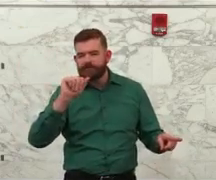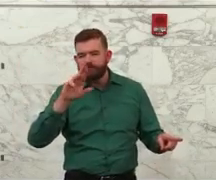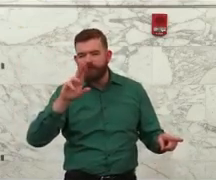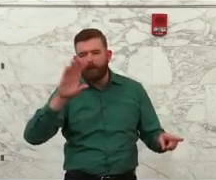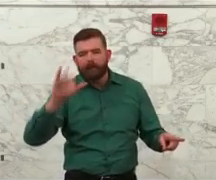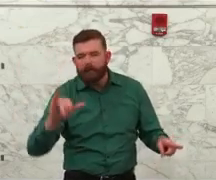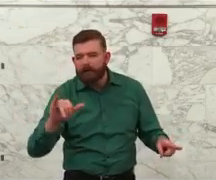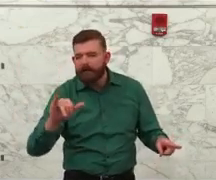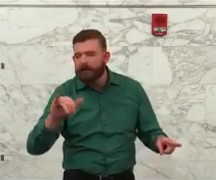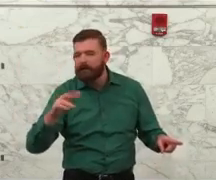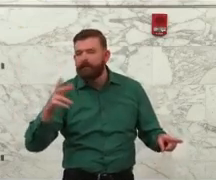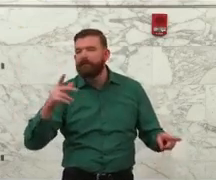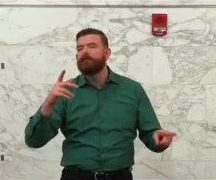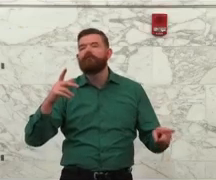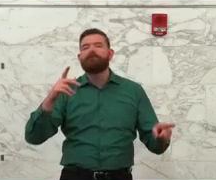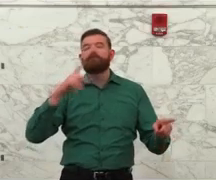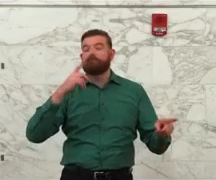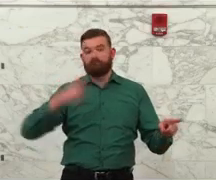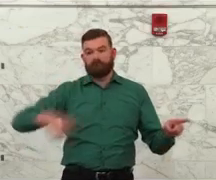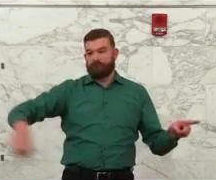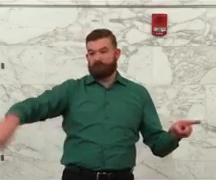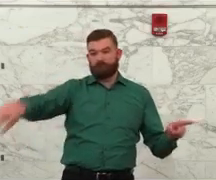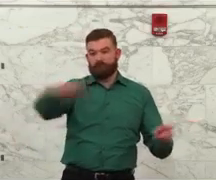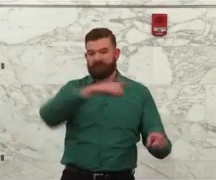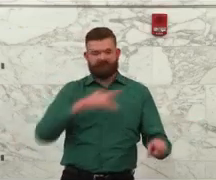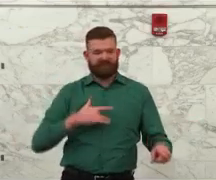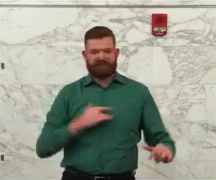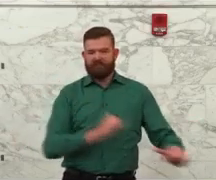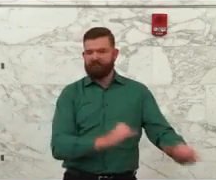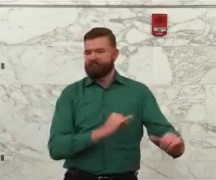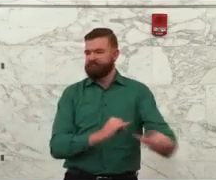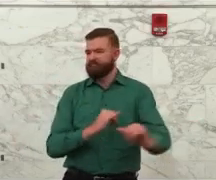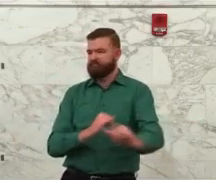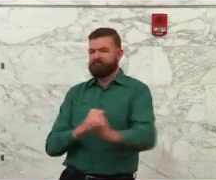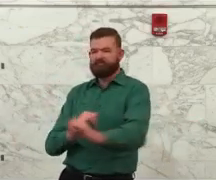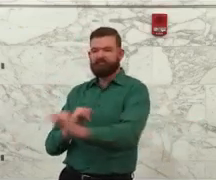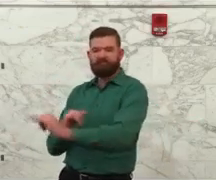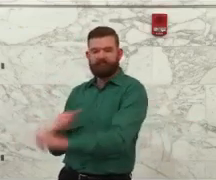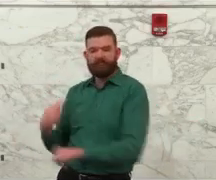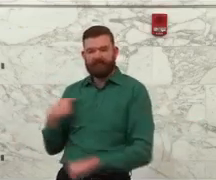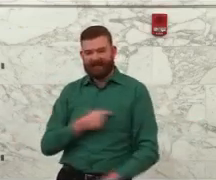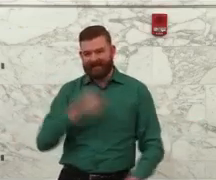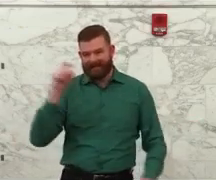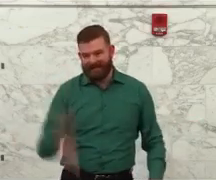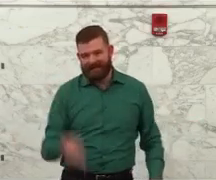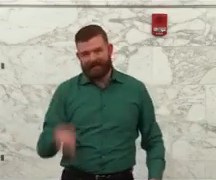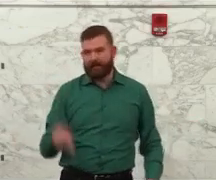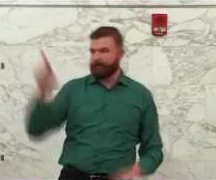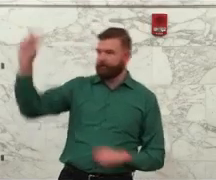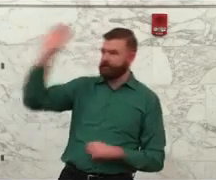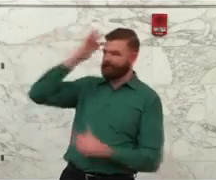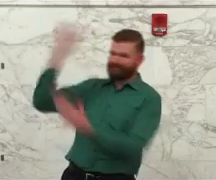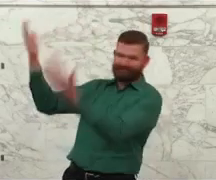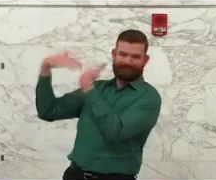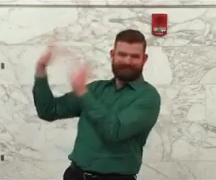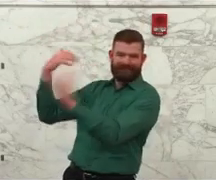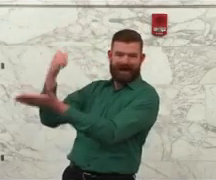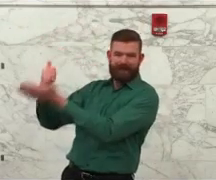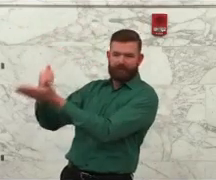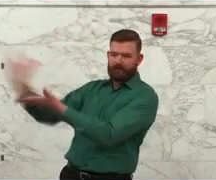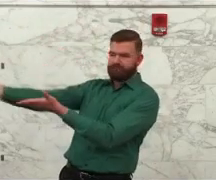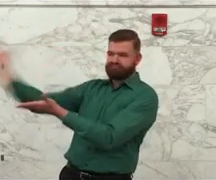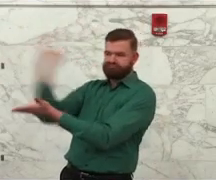so many respects in similar circumstances. We need direct federal assistance to allow us to